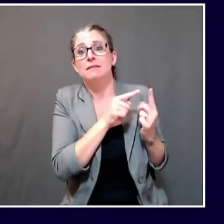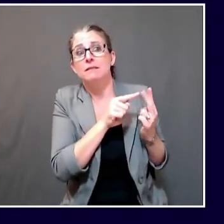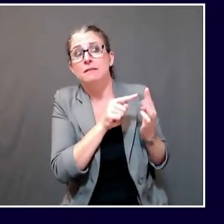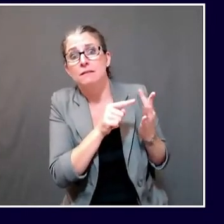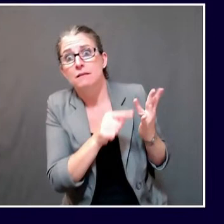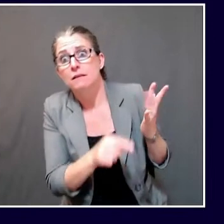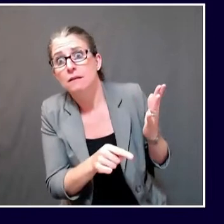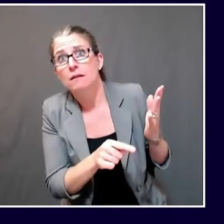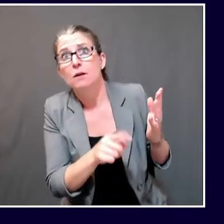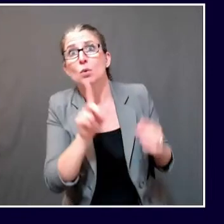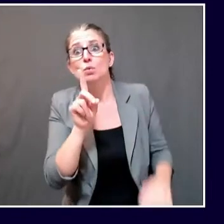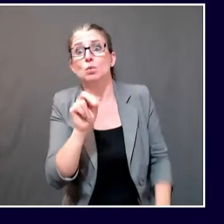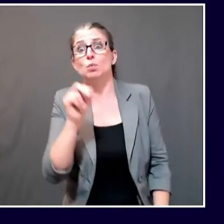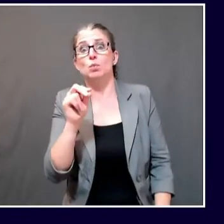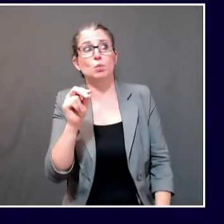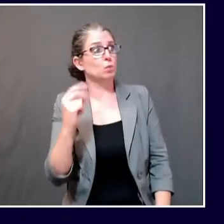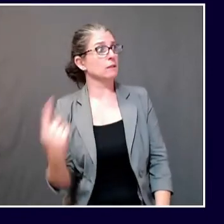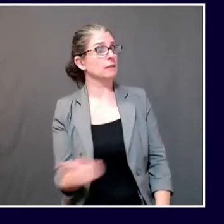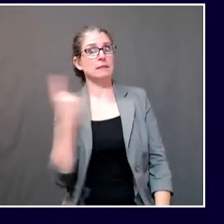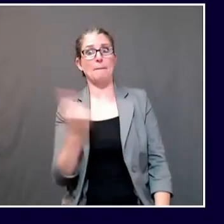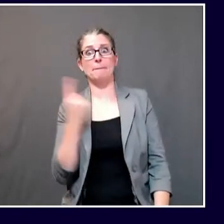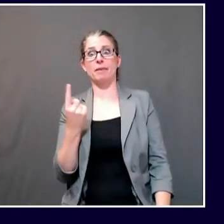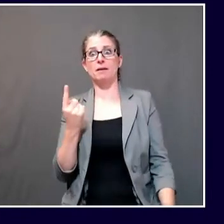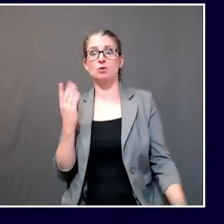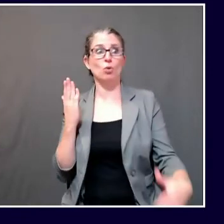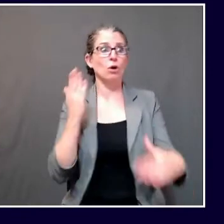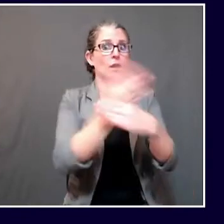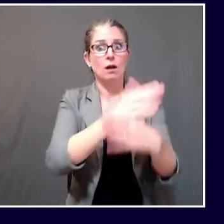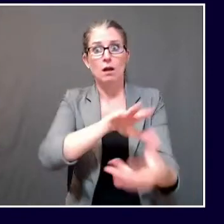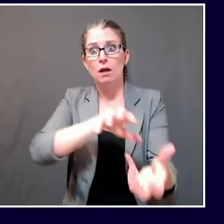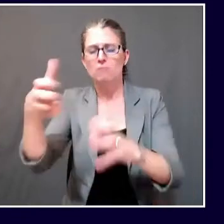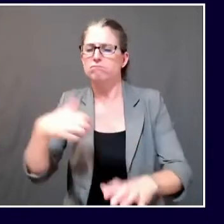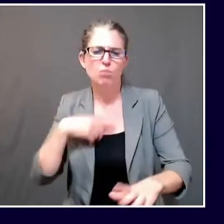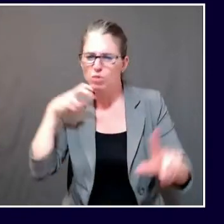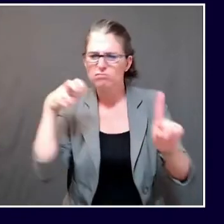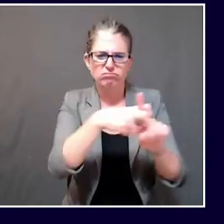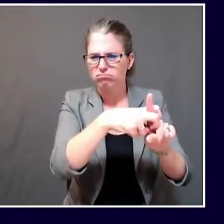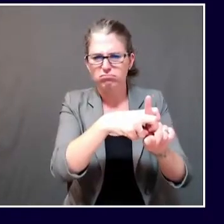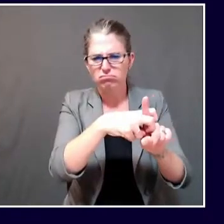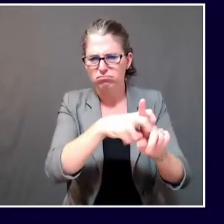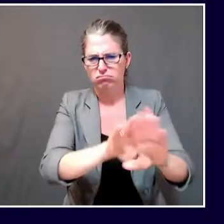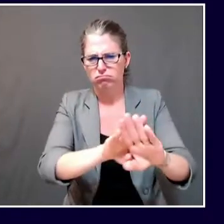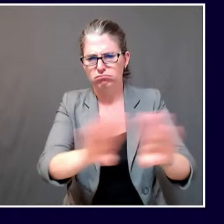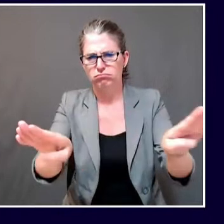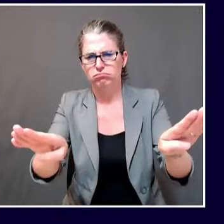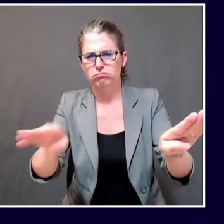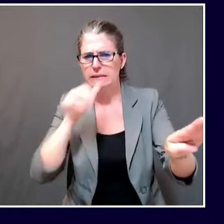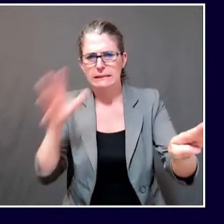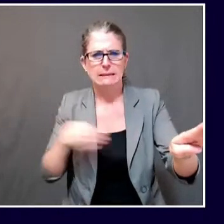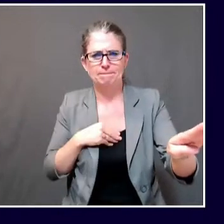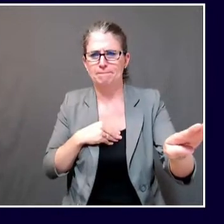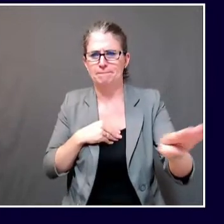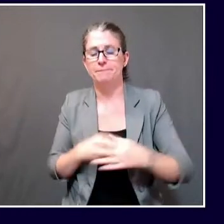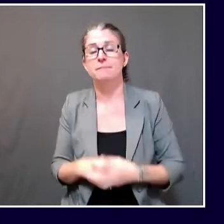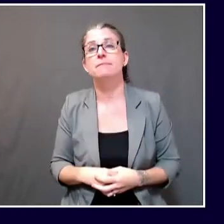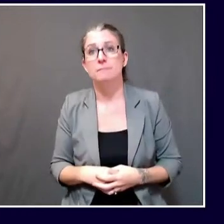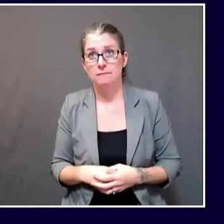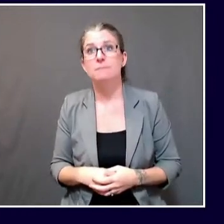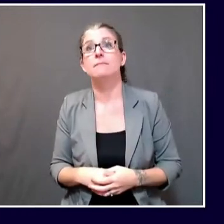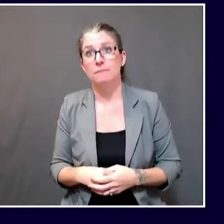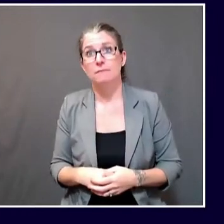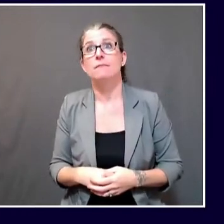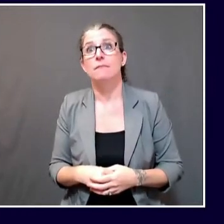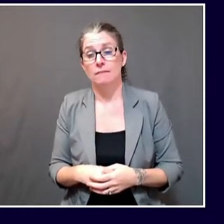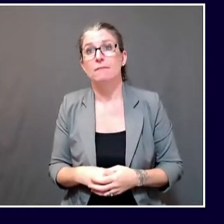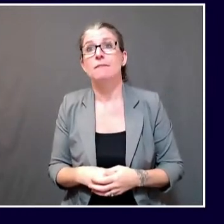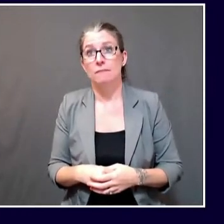is, I understand that most states now have online voter registration systems, but that there wasn't quite enough time to implement it for this election